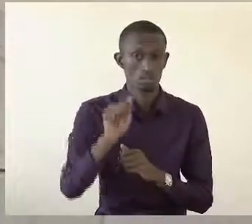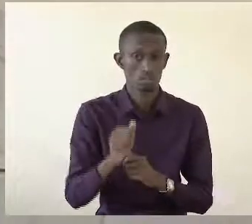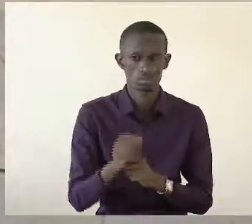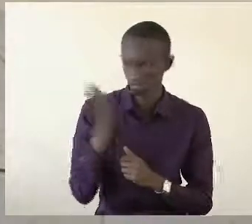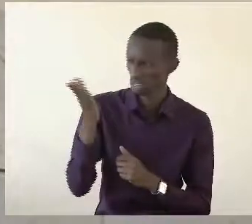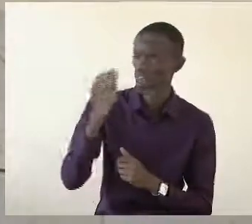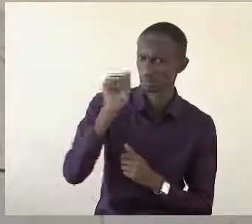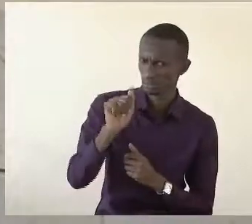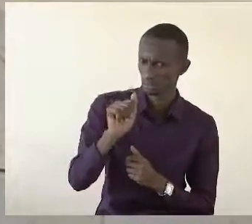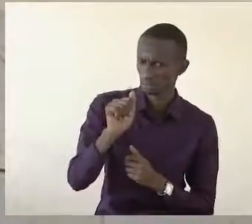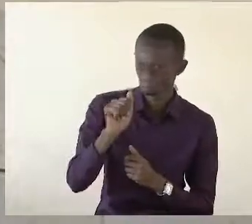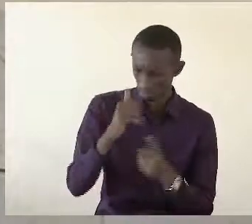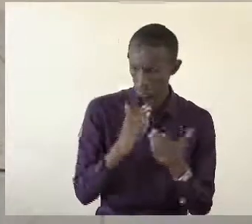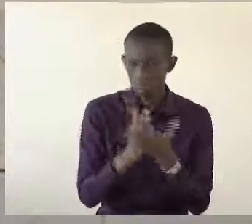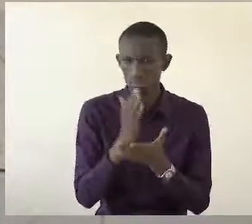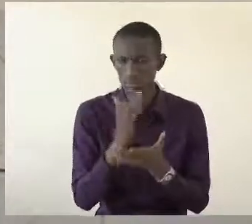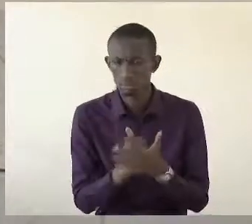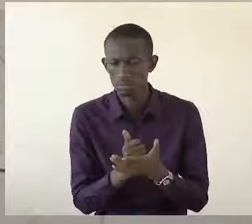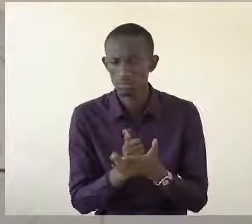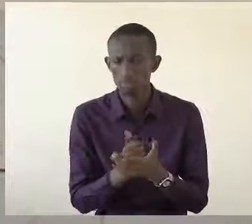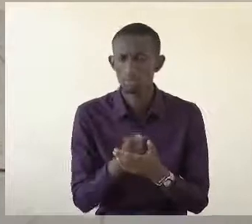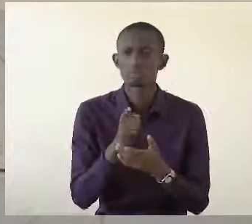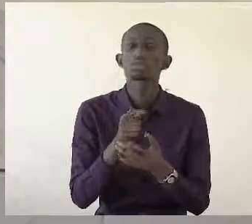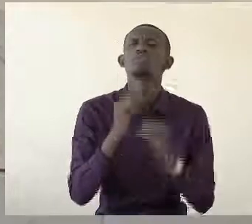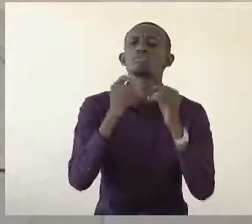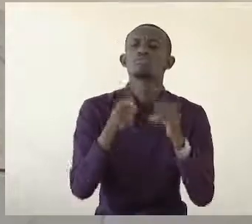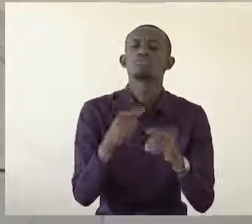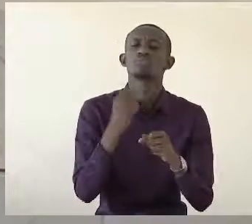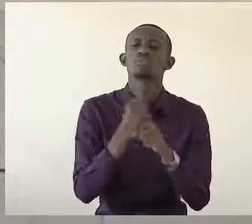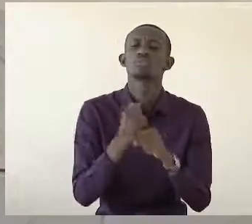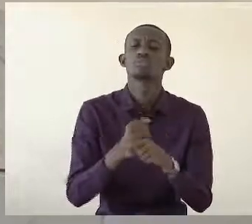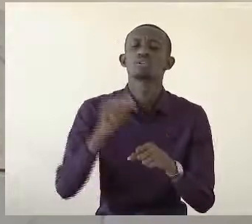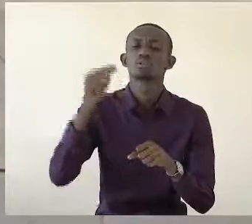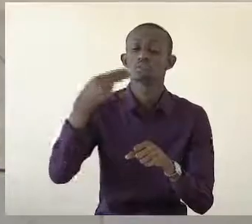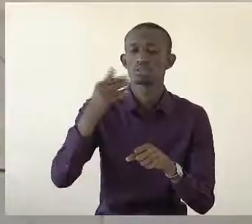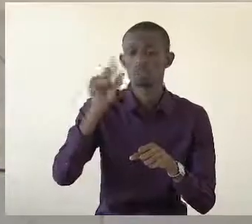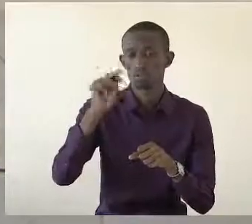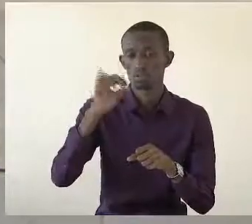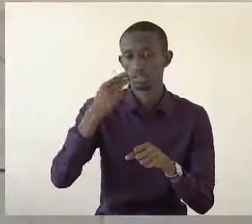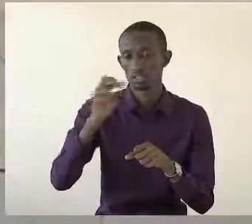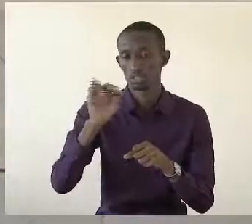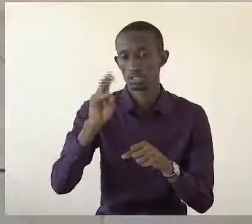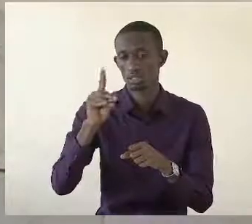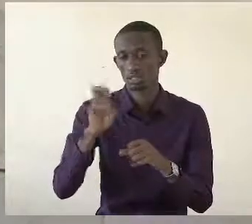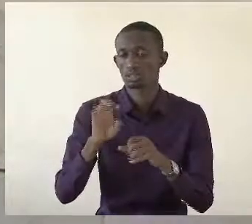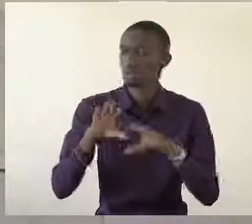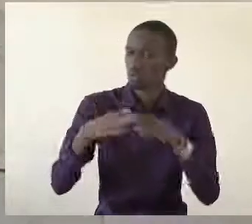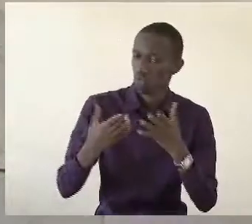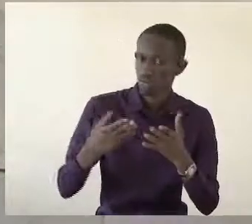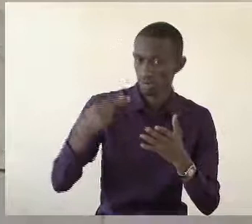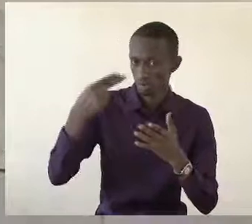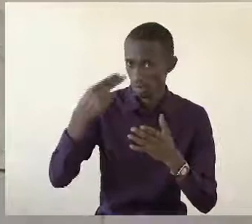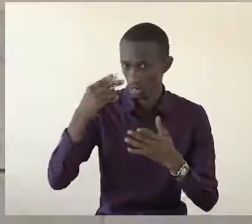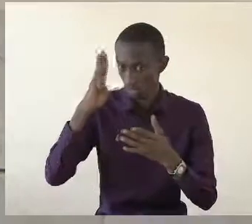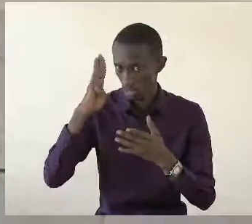Because if we dehydrate it and rehydrate it, we get C. And which one will be?